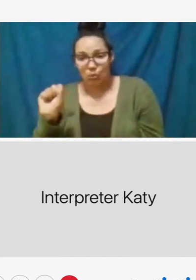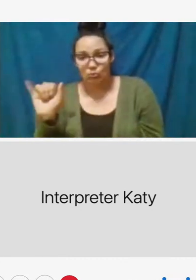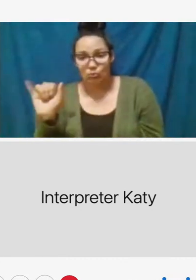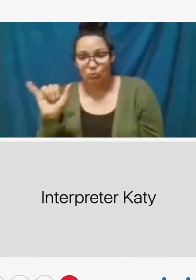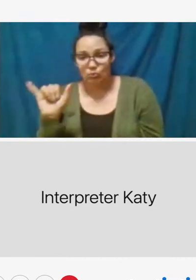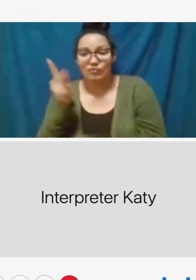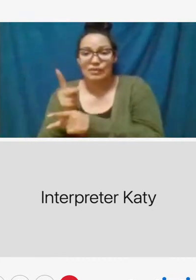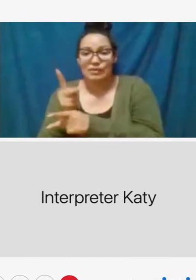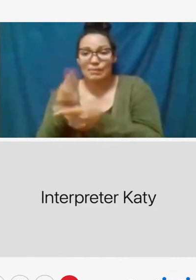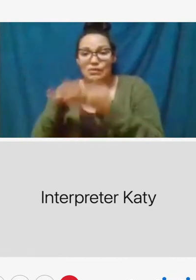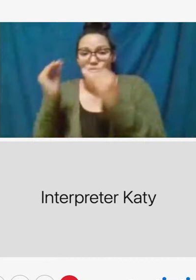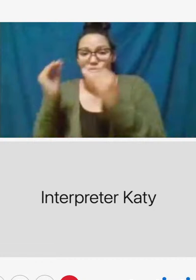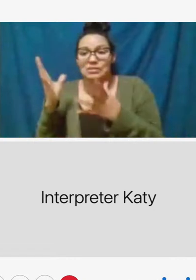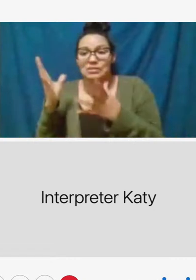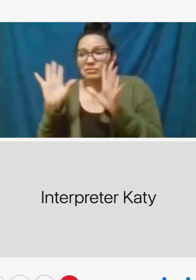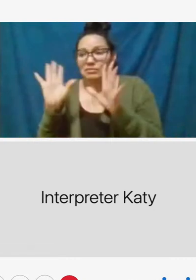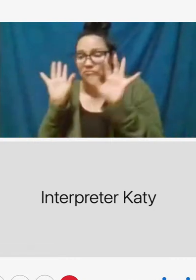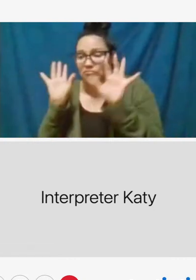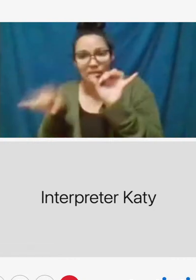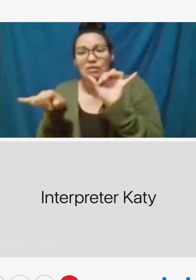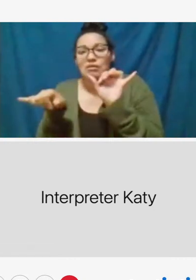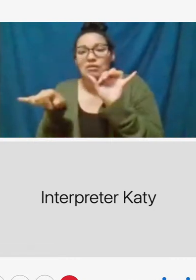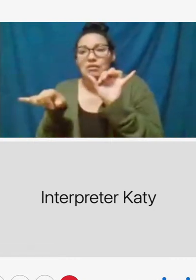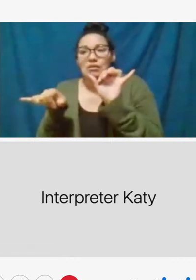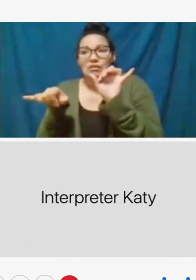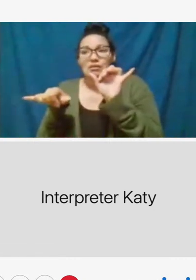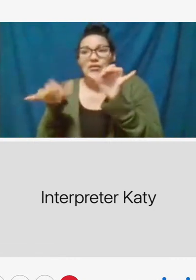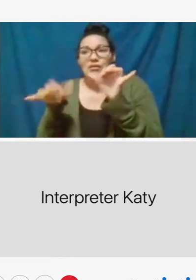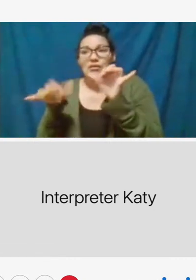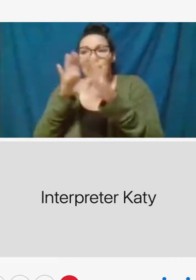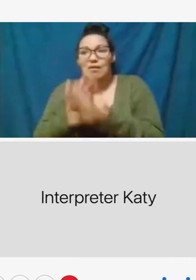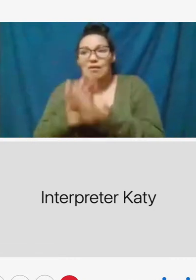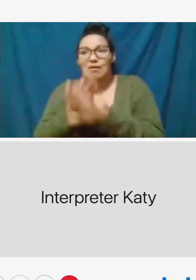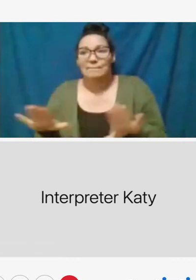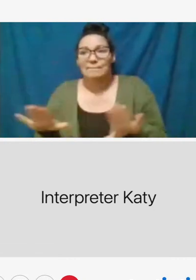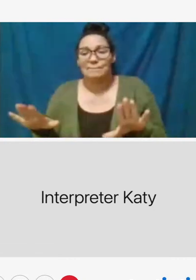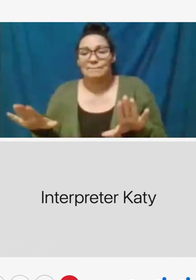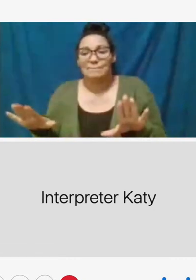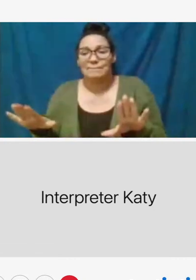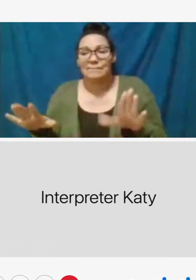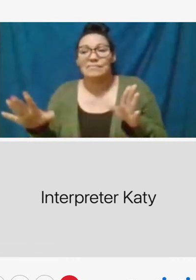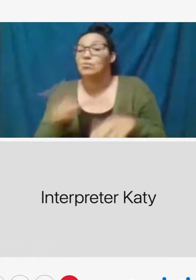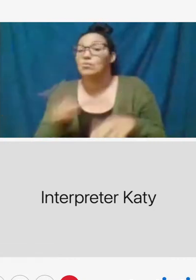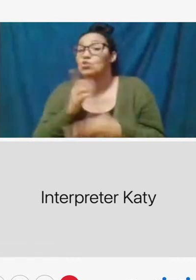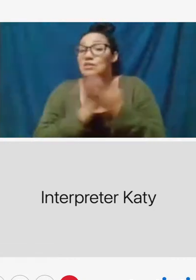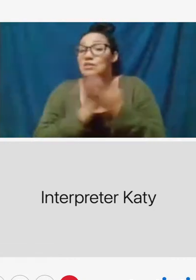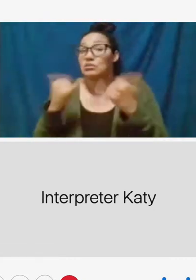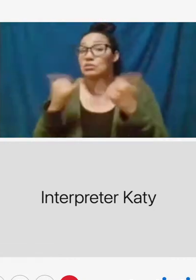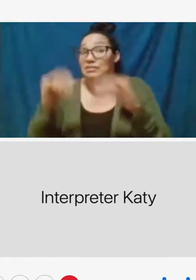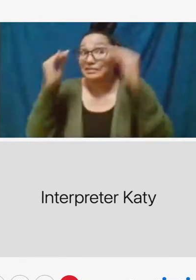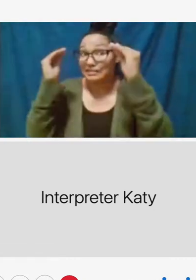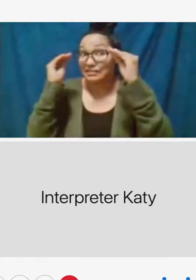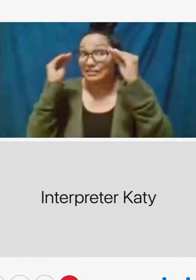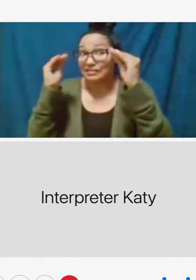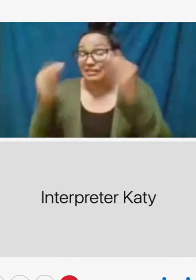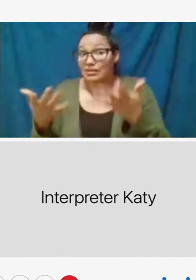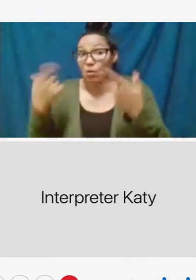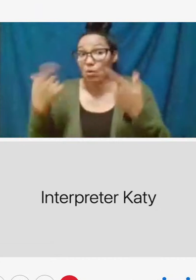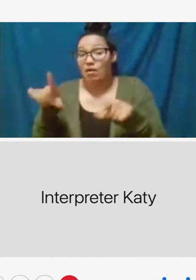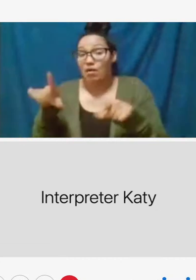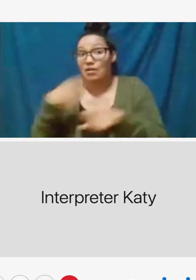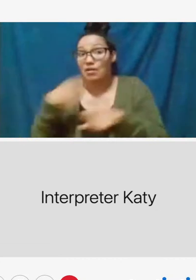place keeping them uh calm I'm pretty sure that some of them were still teaching them when they were in lockdown and and talking to